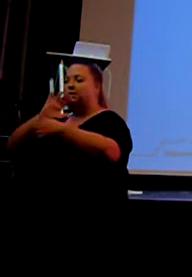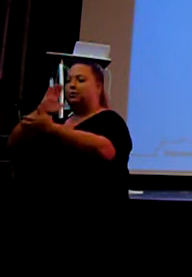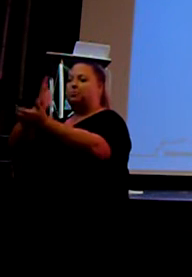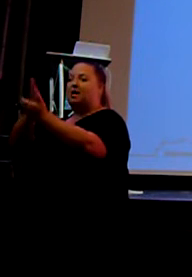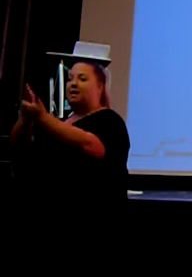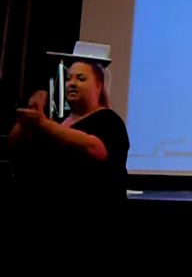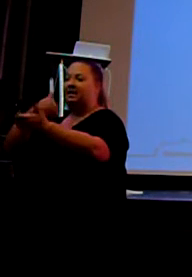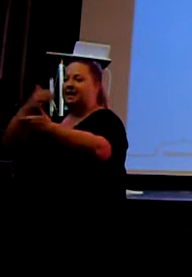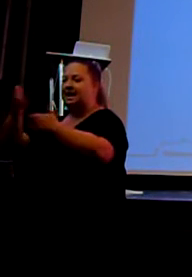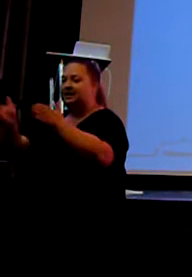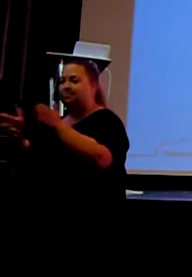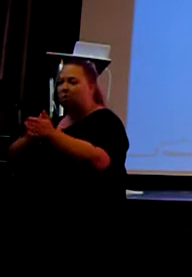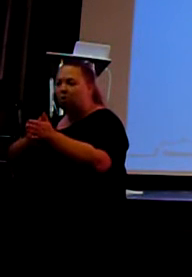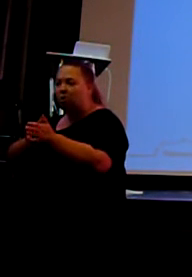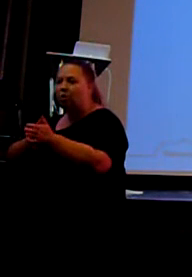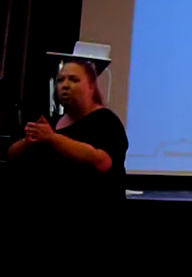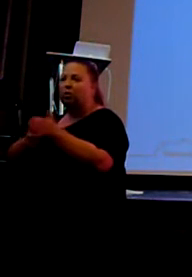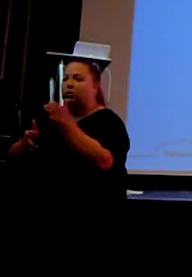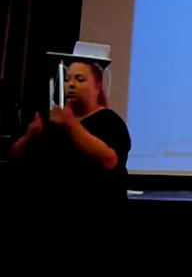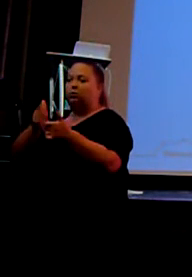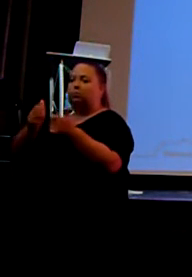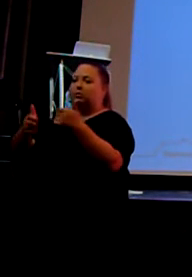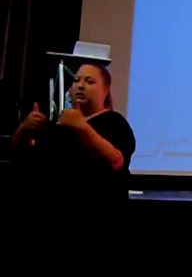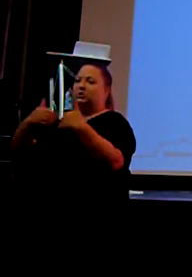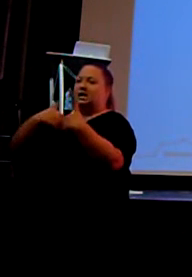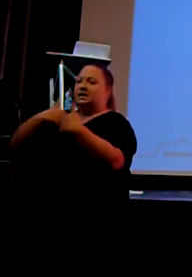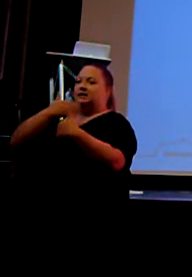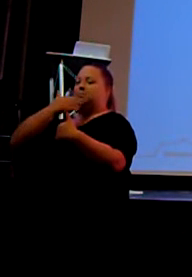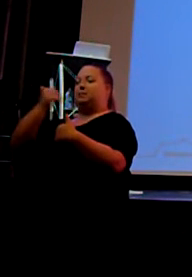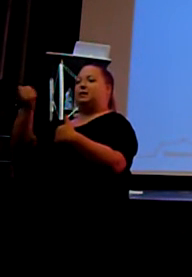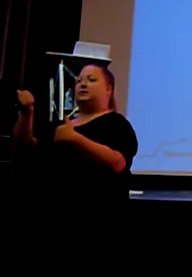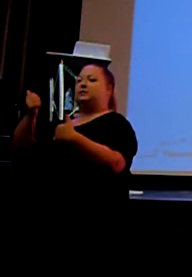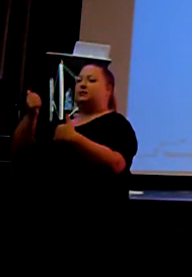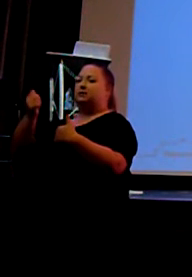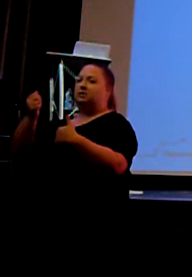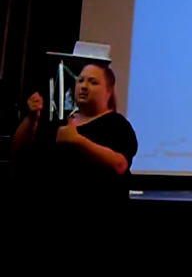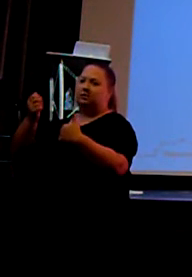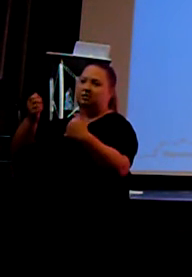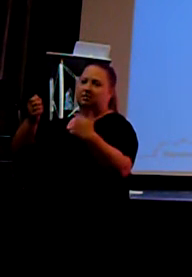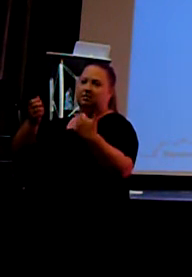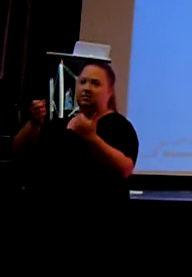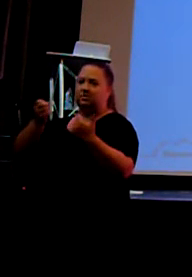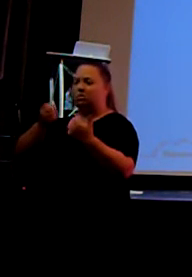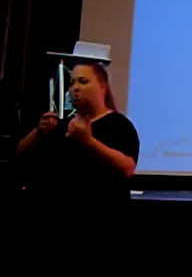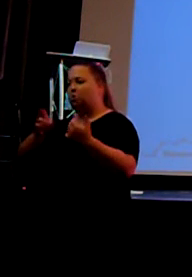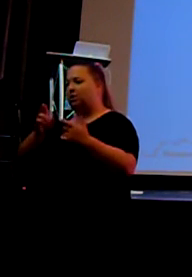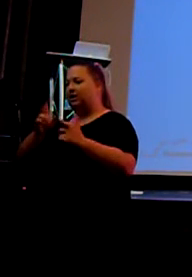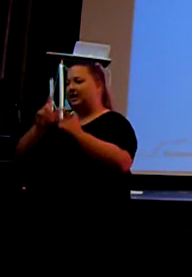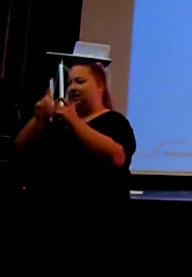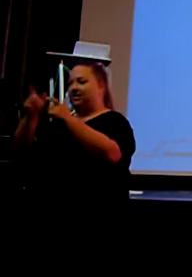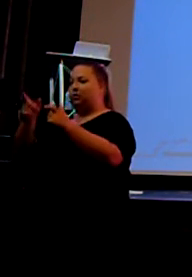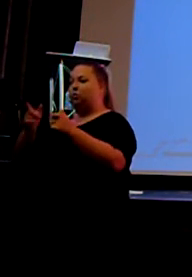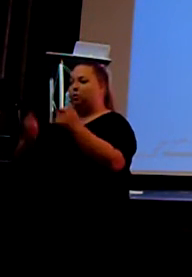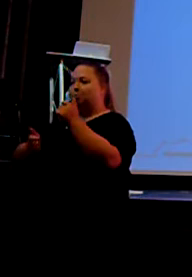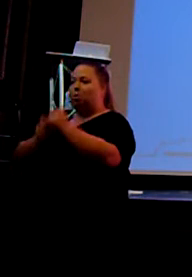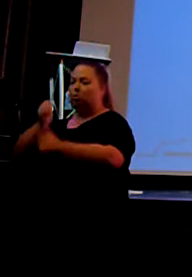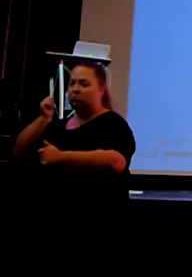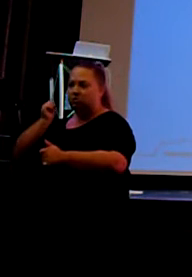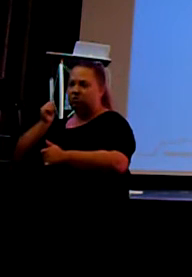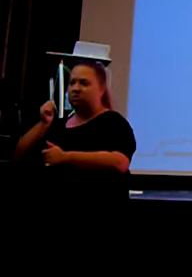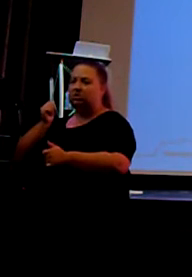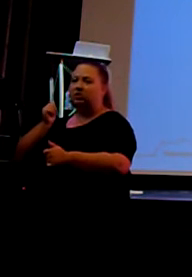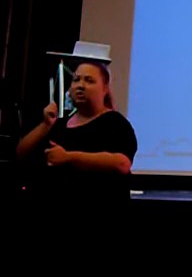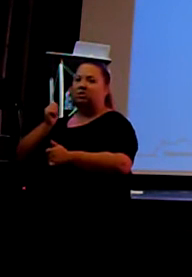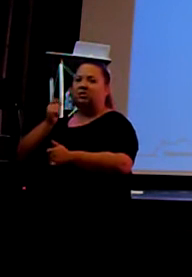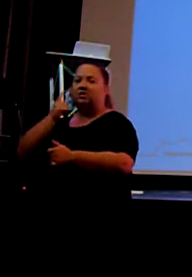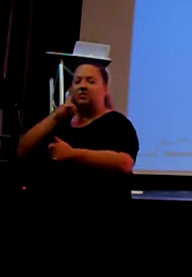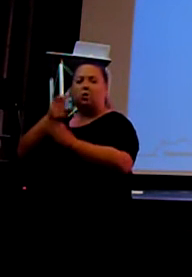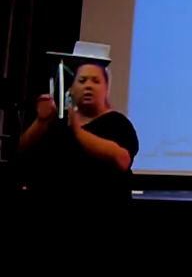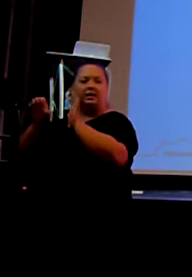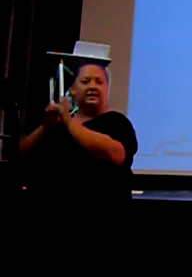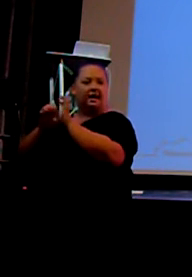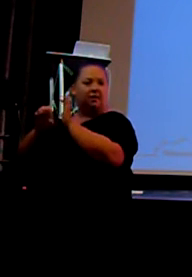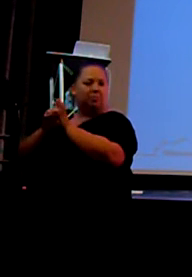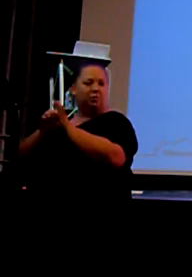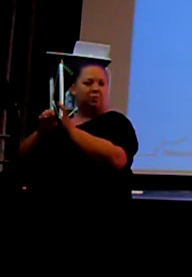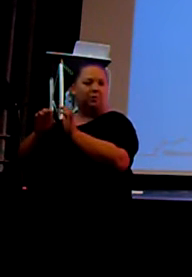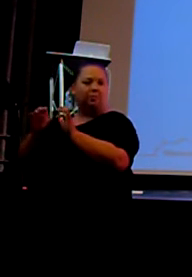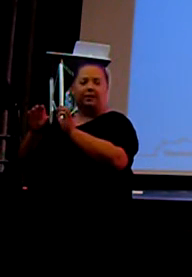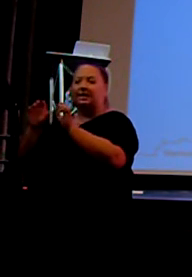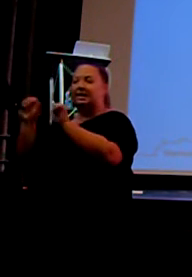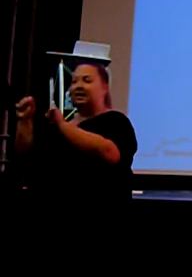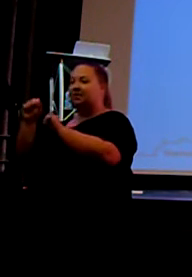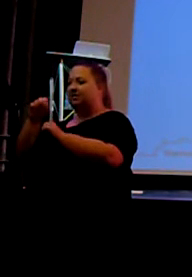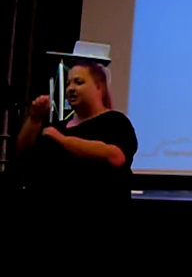port, which one has the best or is giving you the most. For example, when we leave San